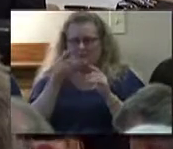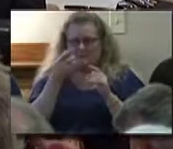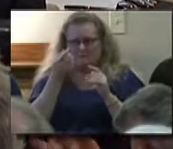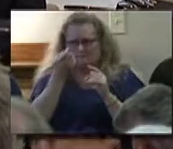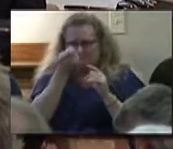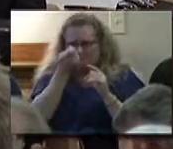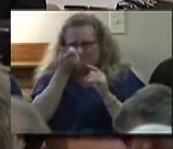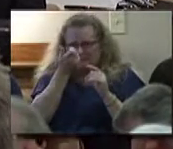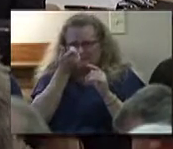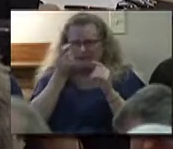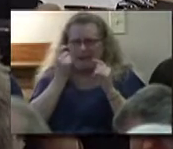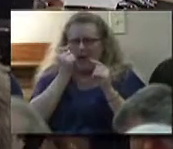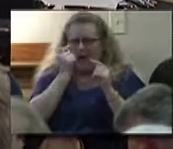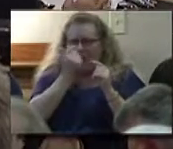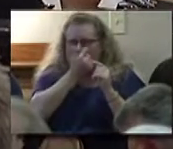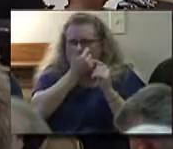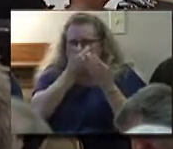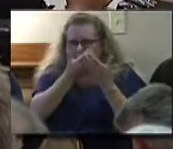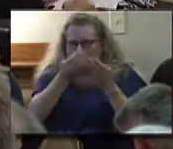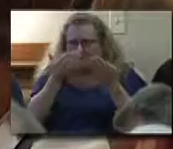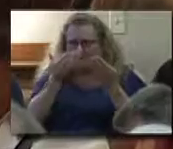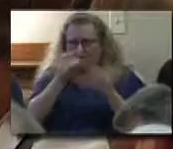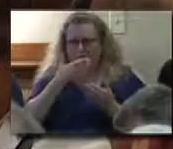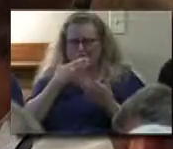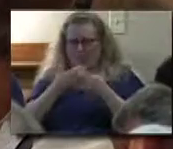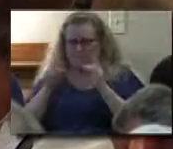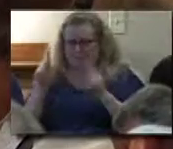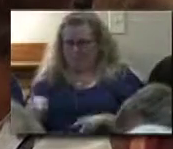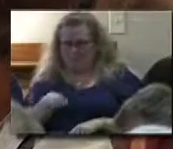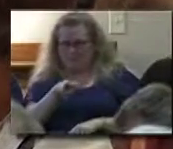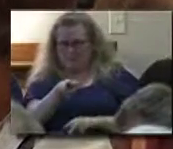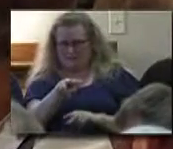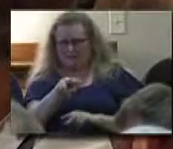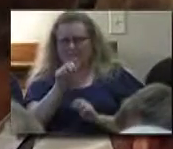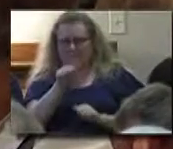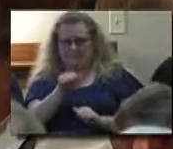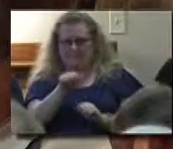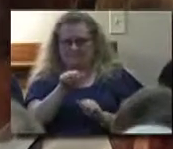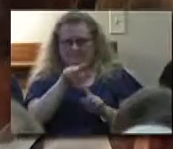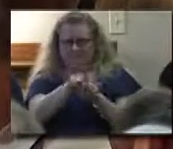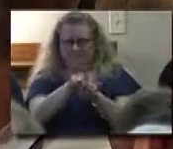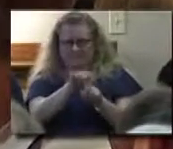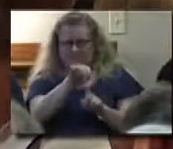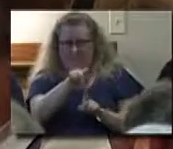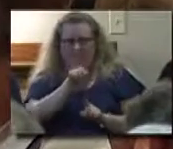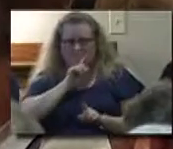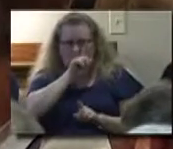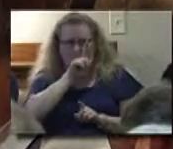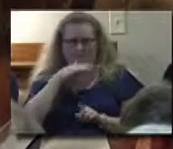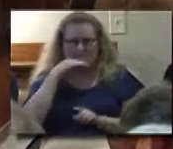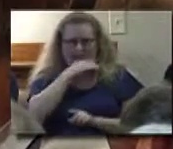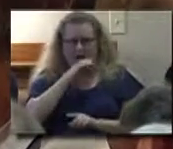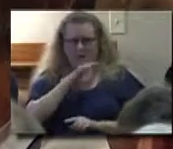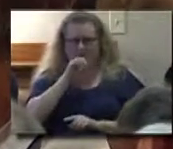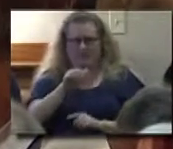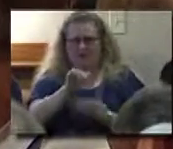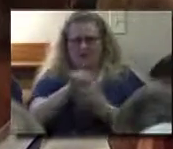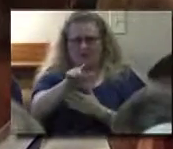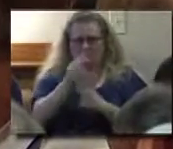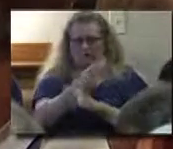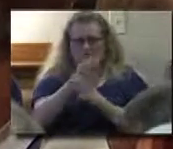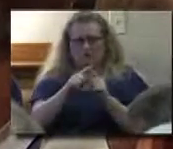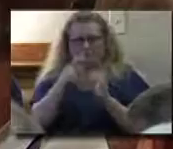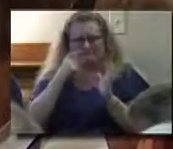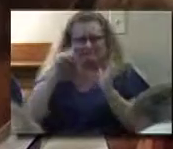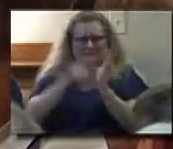things that a really good person can tell if they're really lying. It actually is used to detect a sociopath